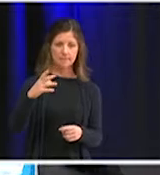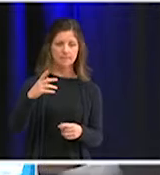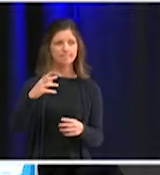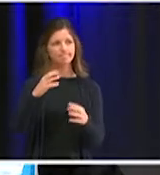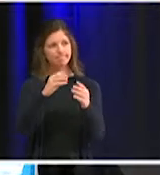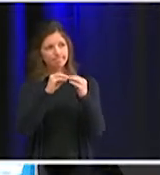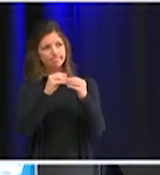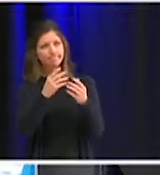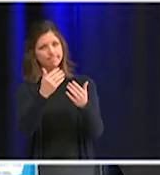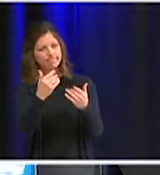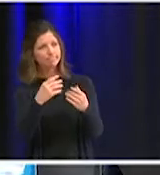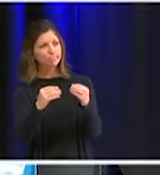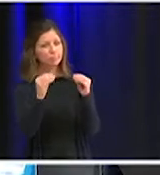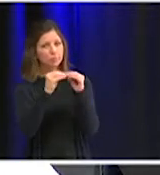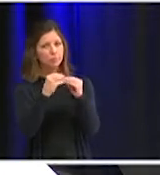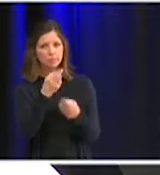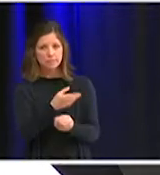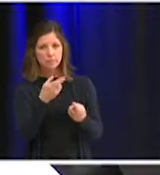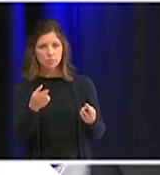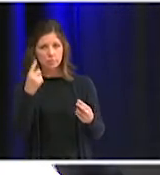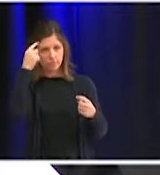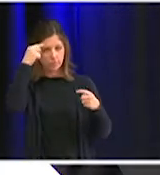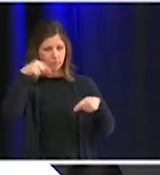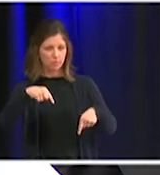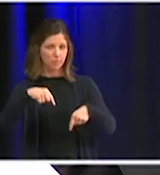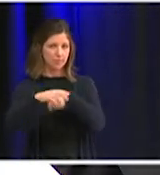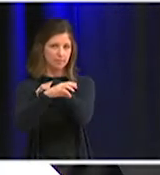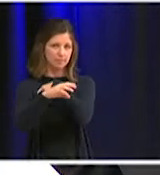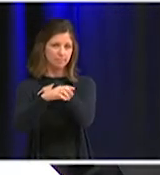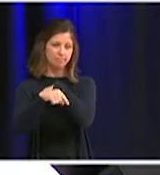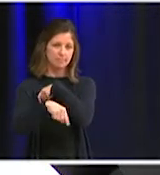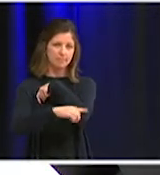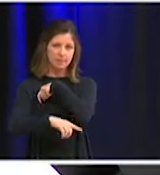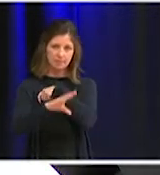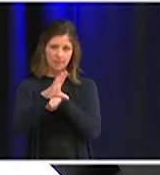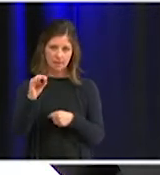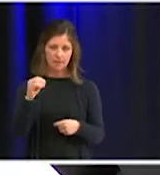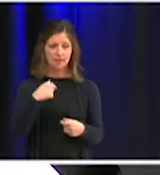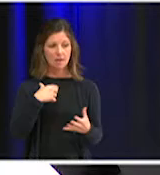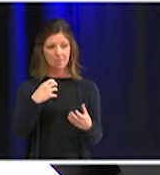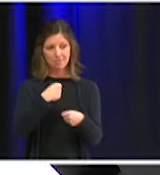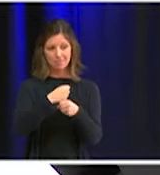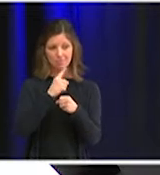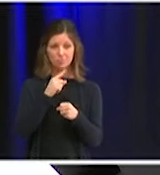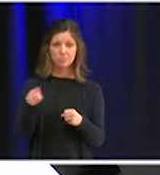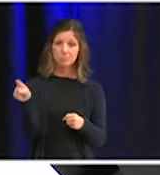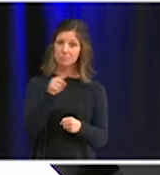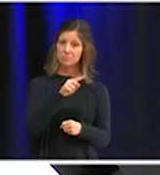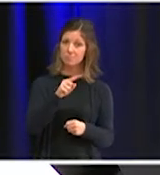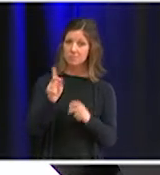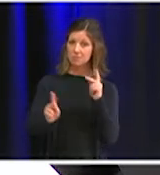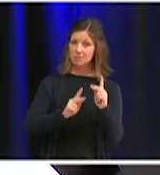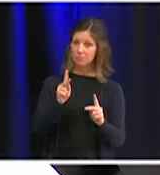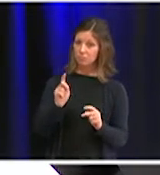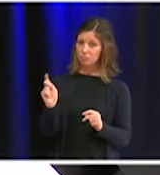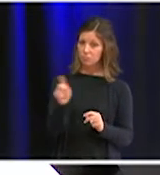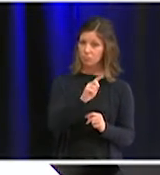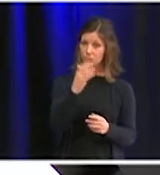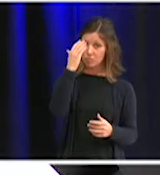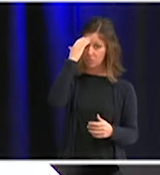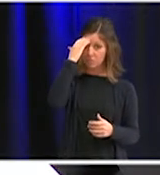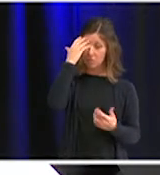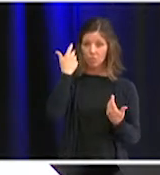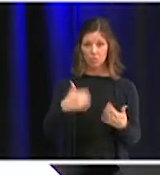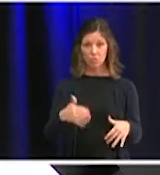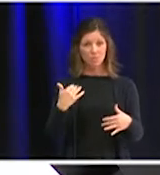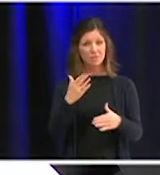resources and information, and I want to make sure that the public know, especially DeKalb County, there's some bills that really